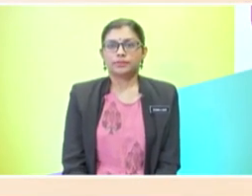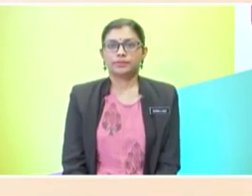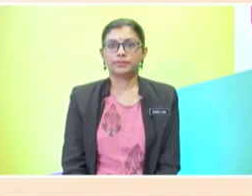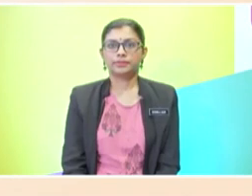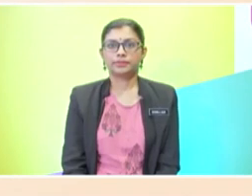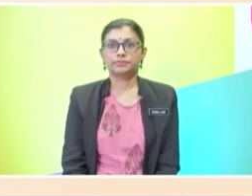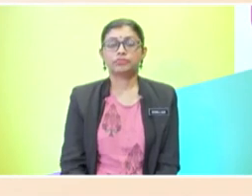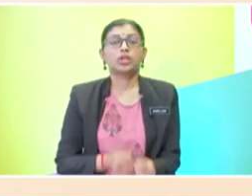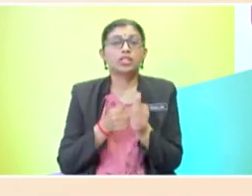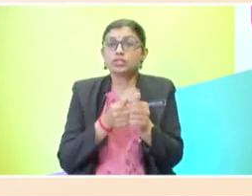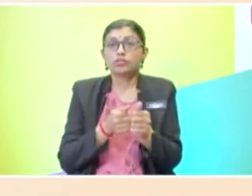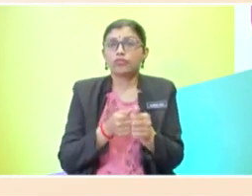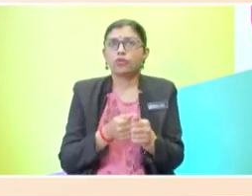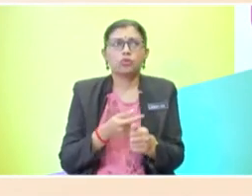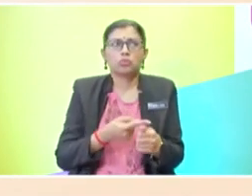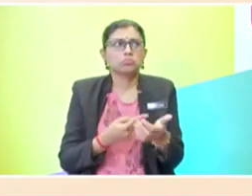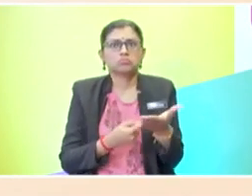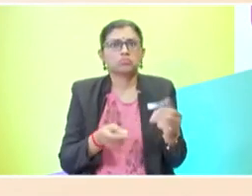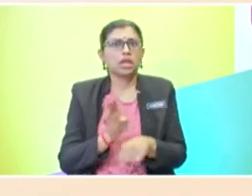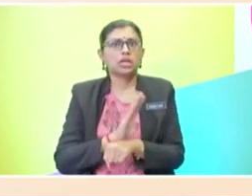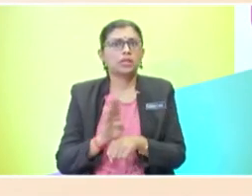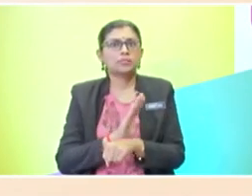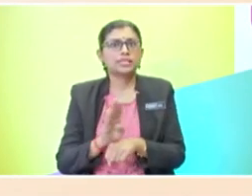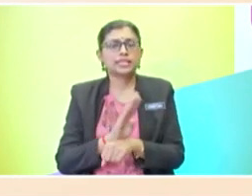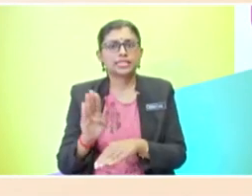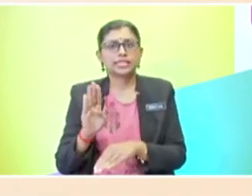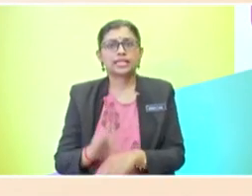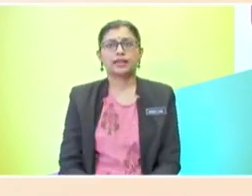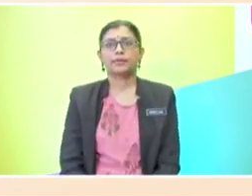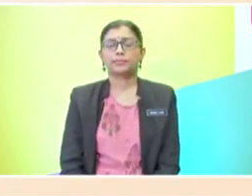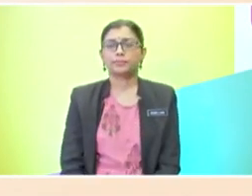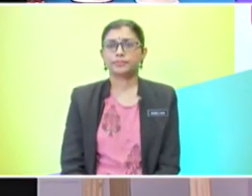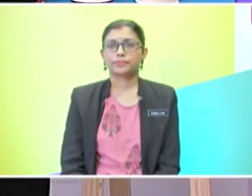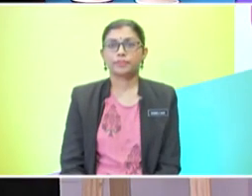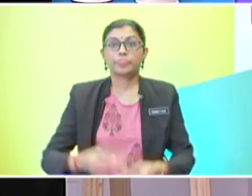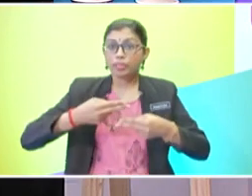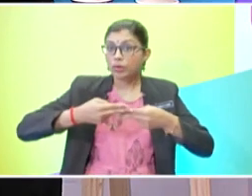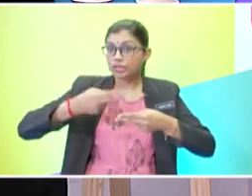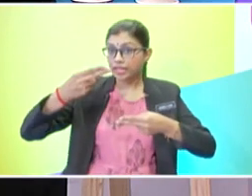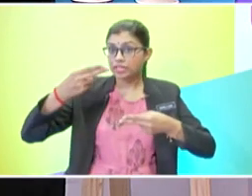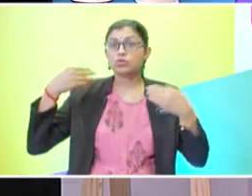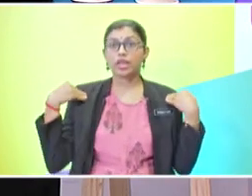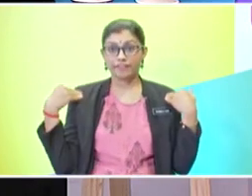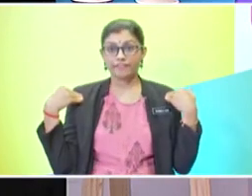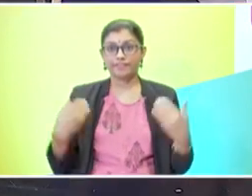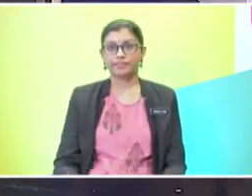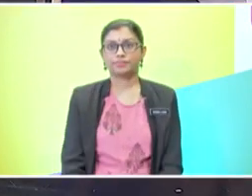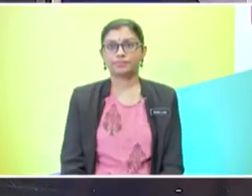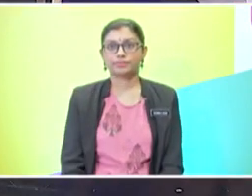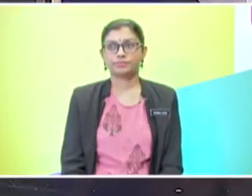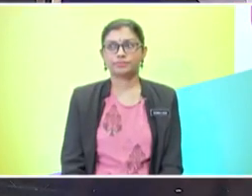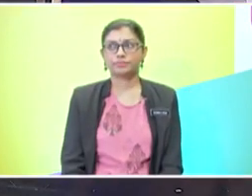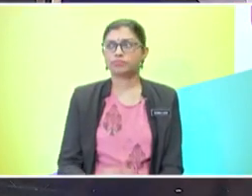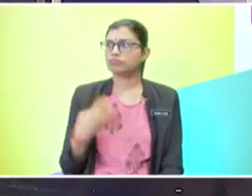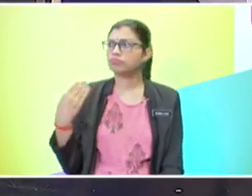certain business, okay, such as hotels and restaurants. Okay, so that is service tax. Okay, normally how many percent you have been charged? If I'm